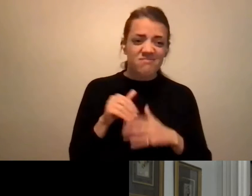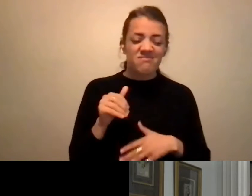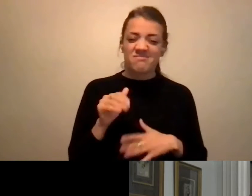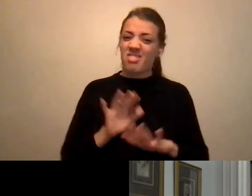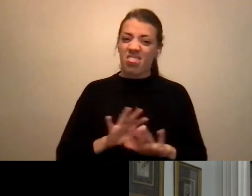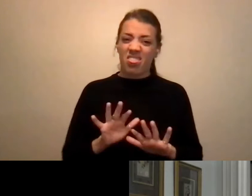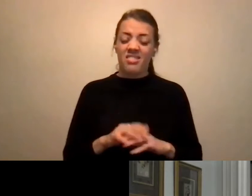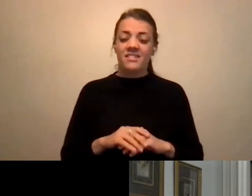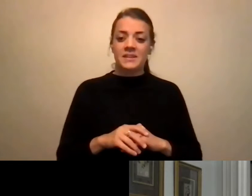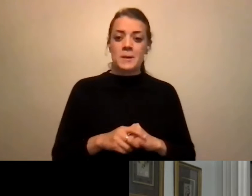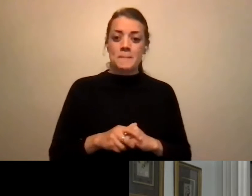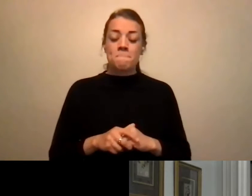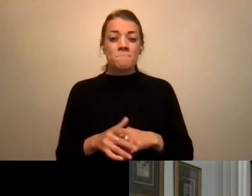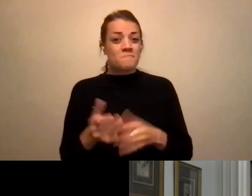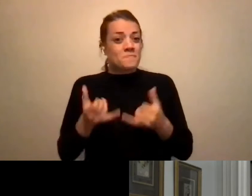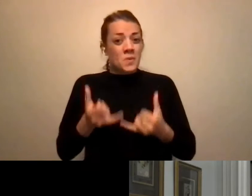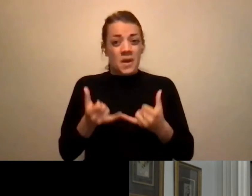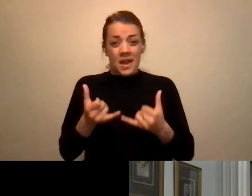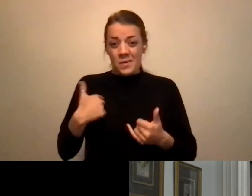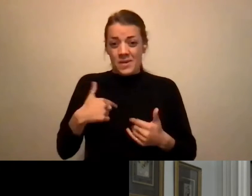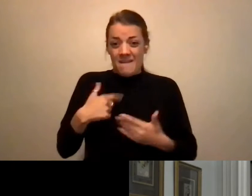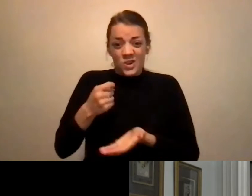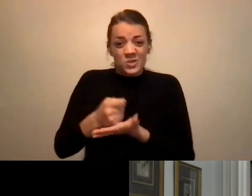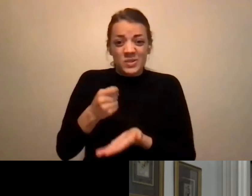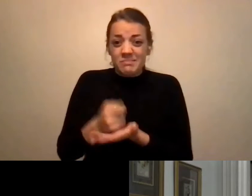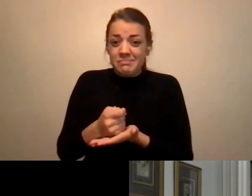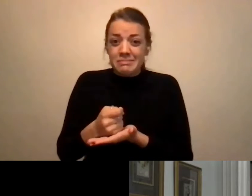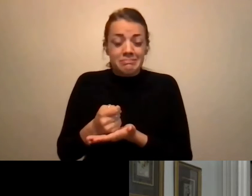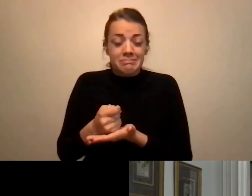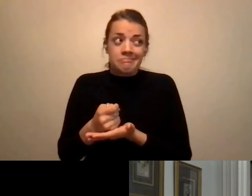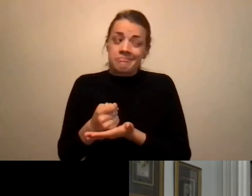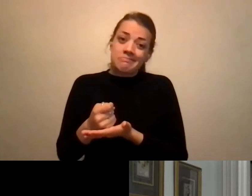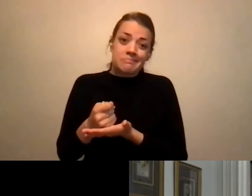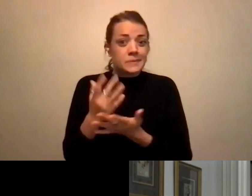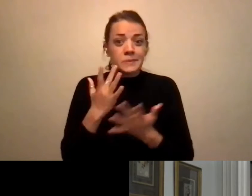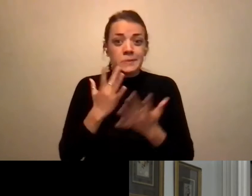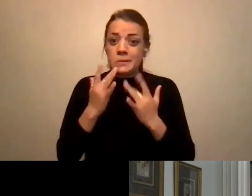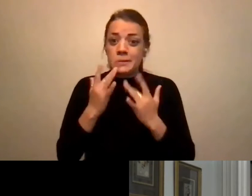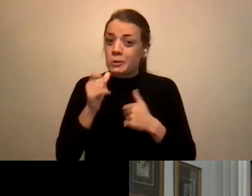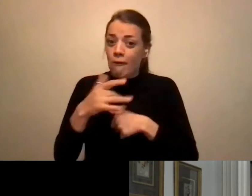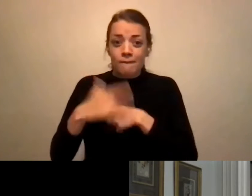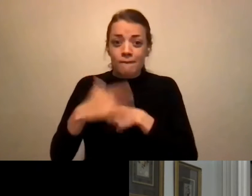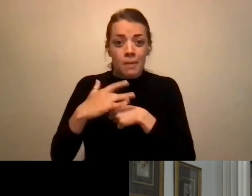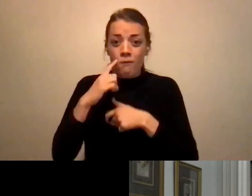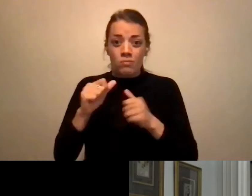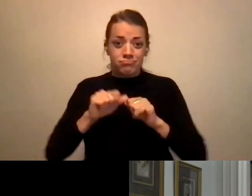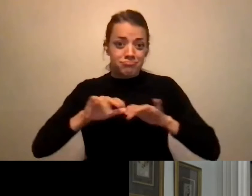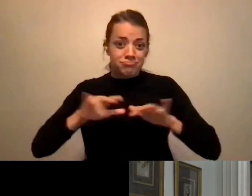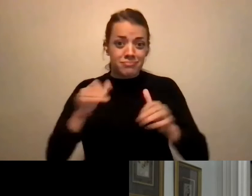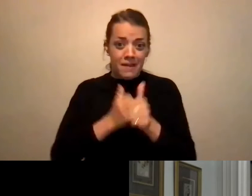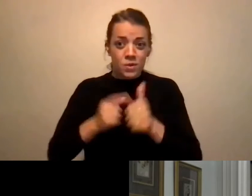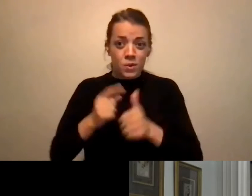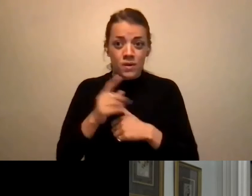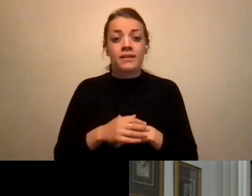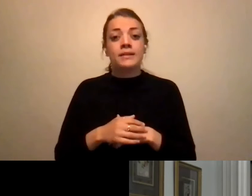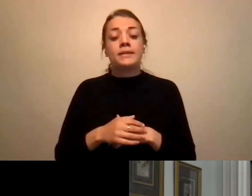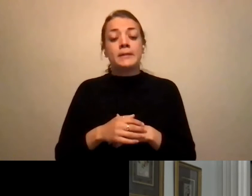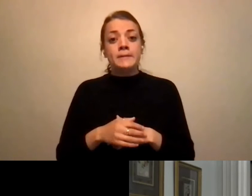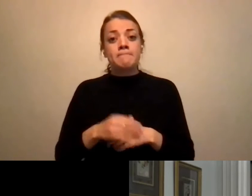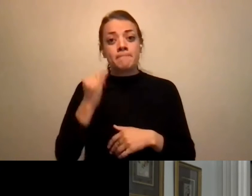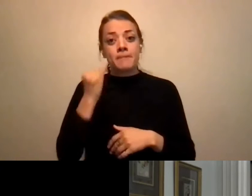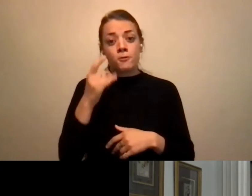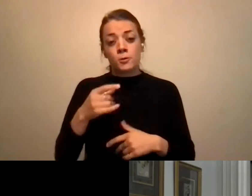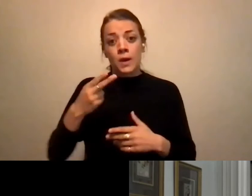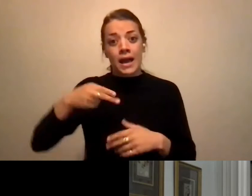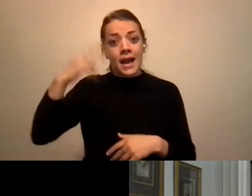available treatment for it right now. If you are somebody who is very high risk, you have lesions around your eyes,